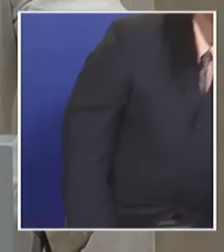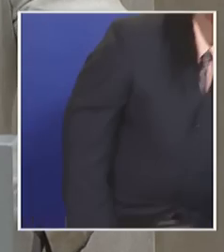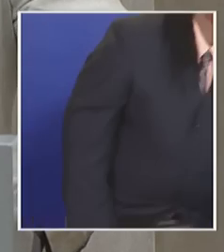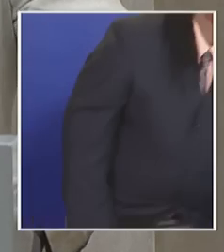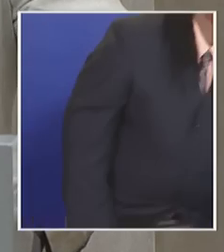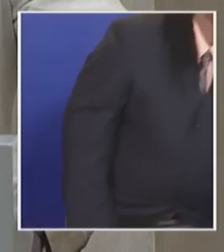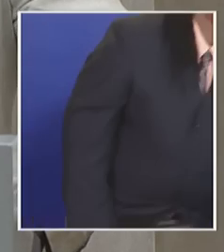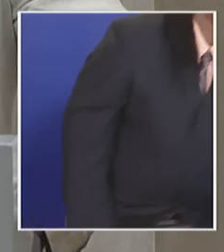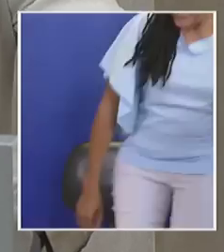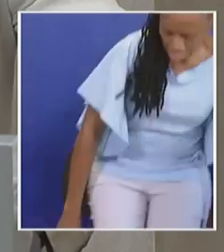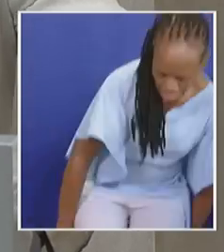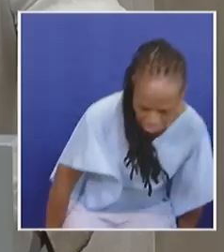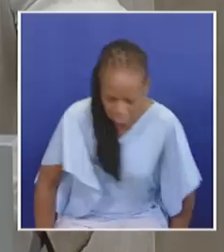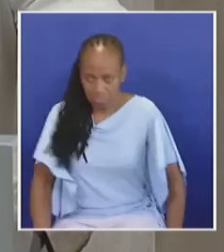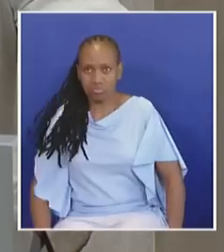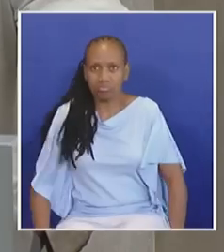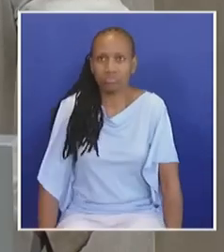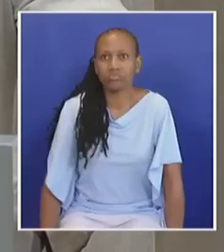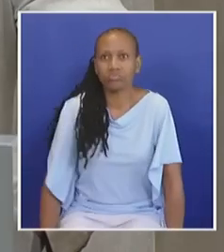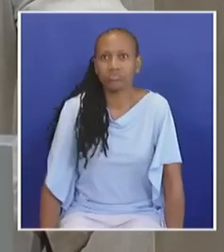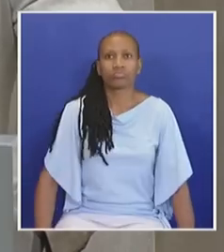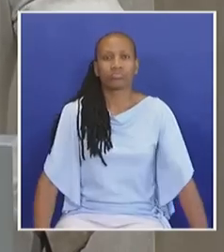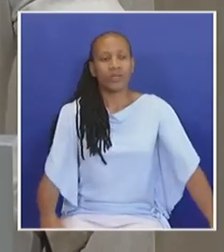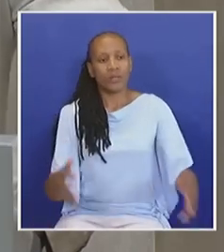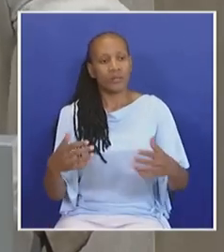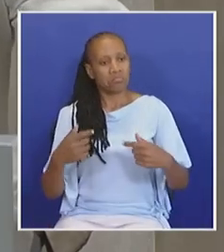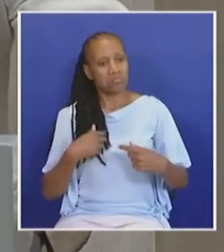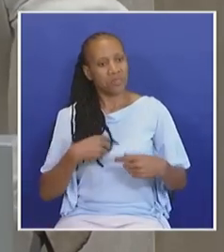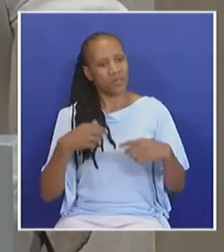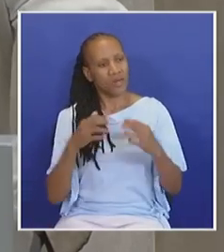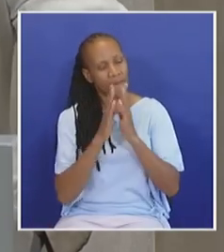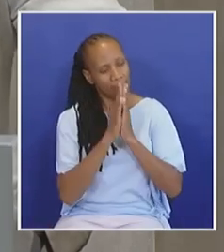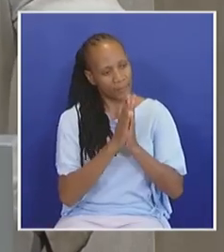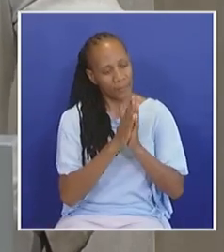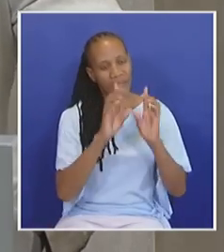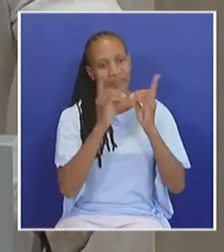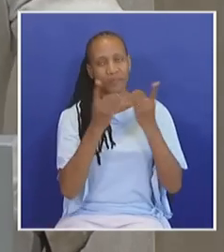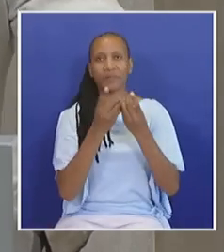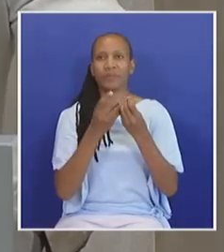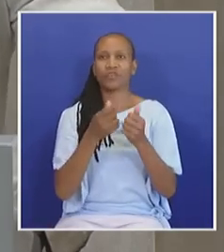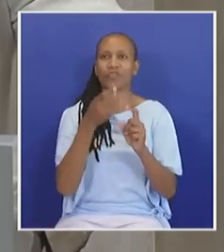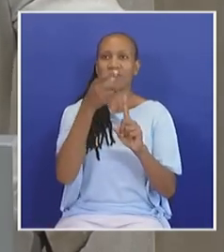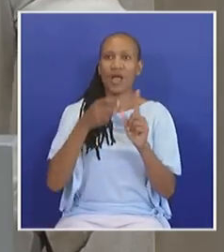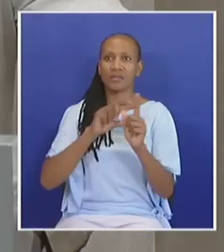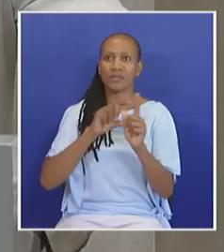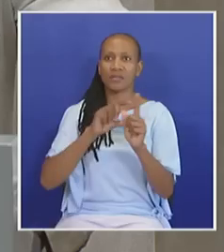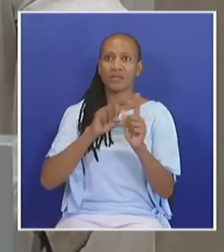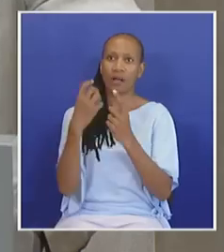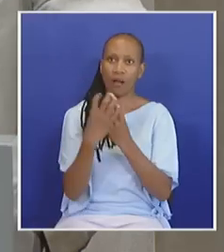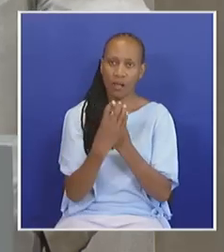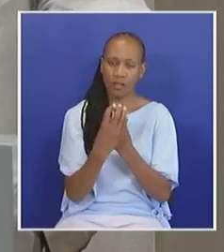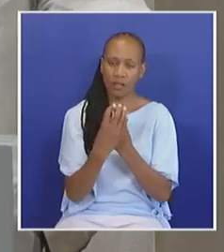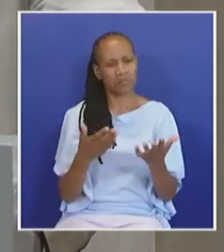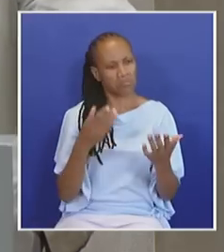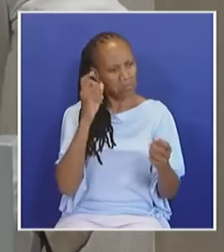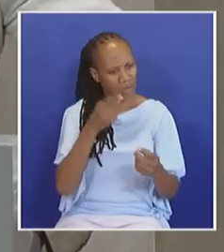Arts and Culture to help in the creation of a unified South African identity that we can all be proud of.